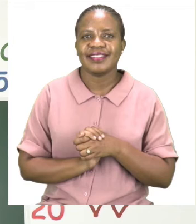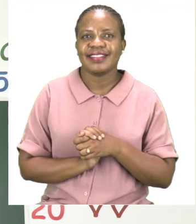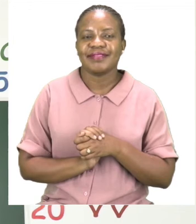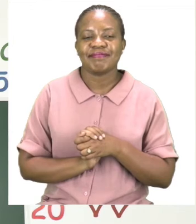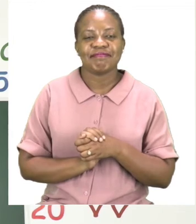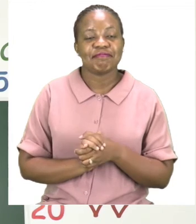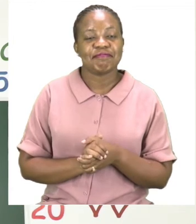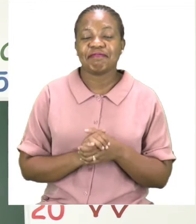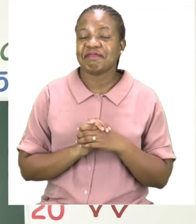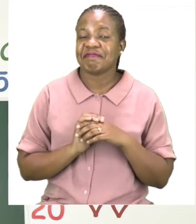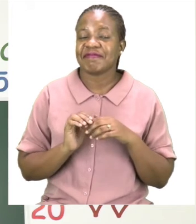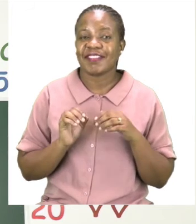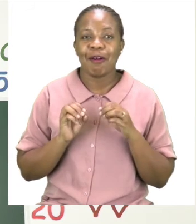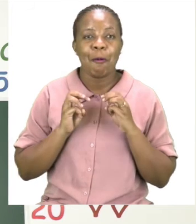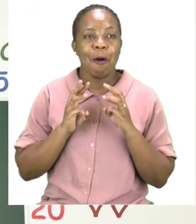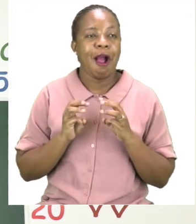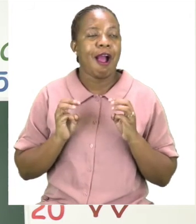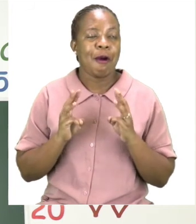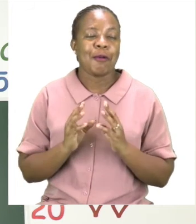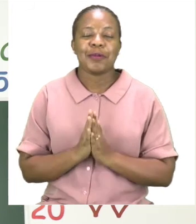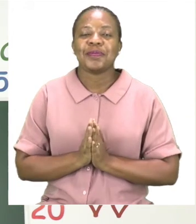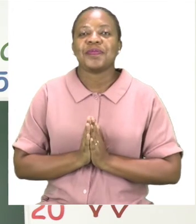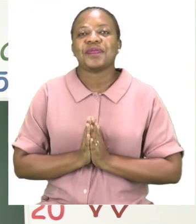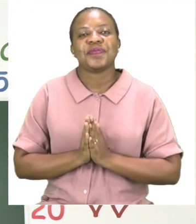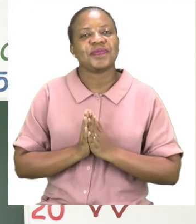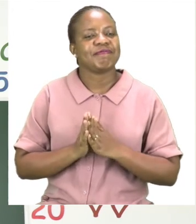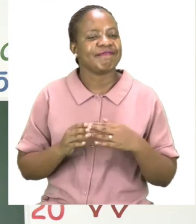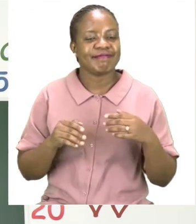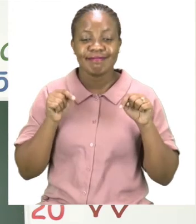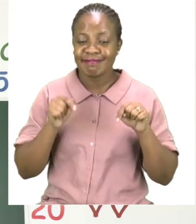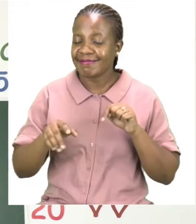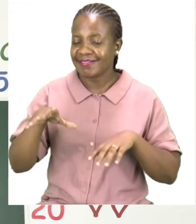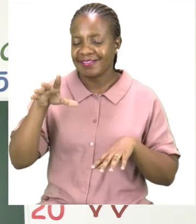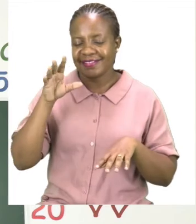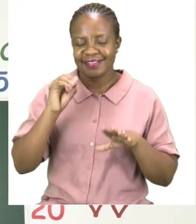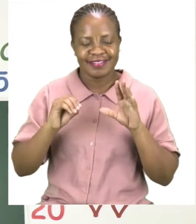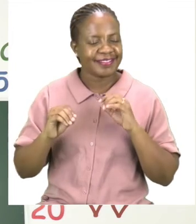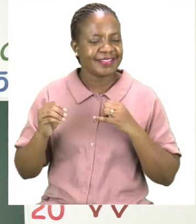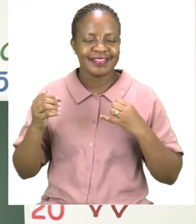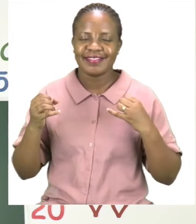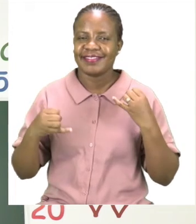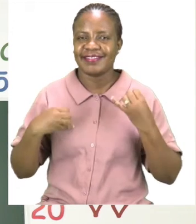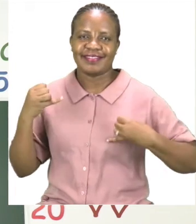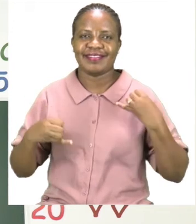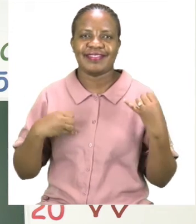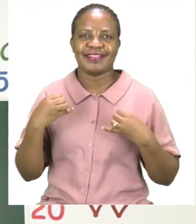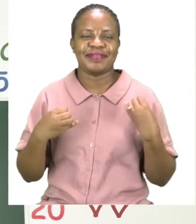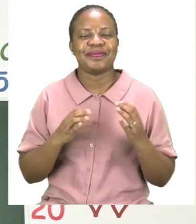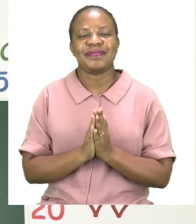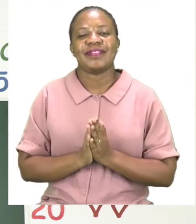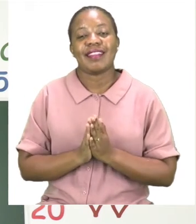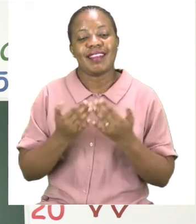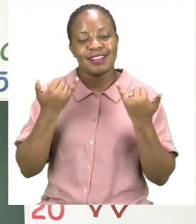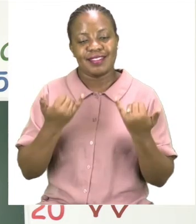I had so much fun in our lesson today, and I hope you also had fun. But now that we are done, boys and